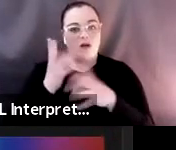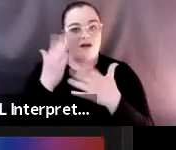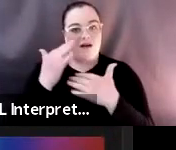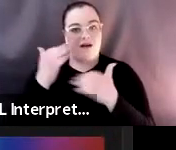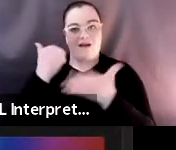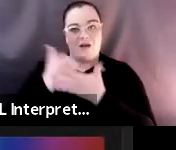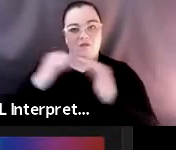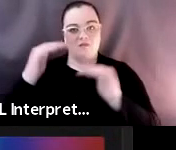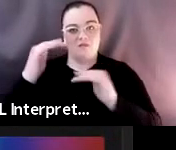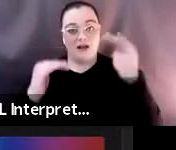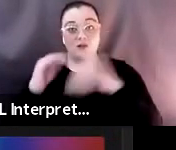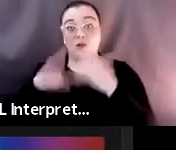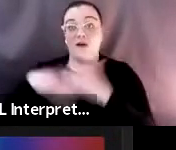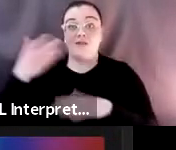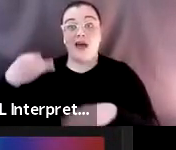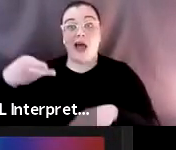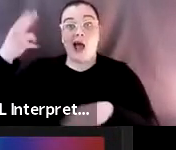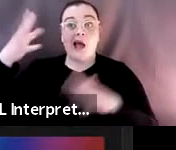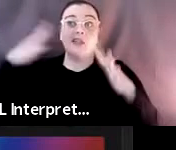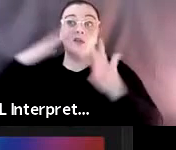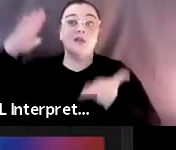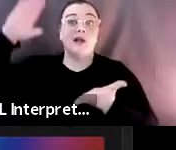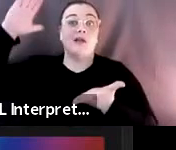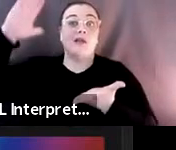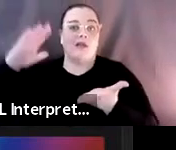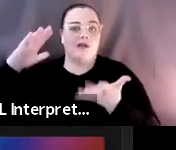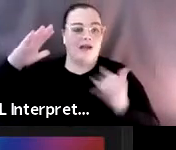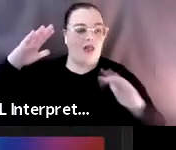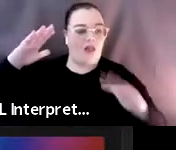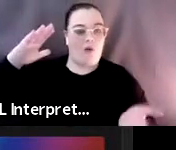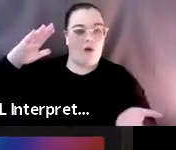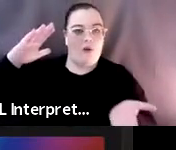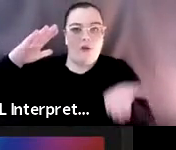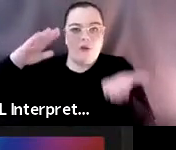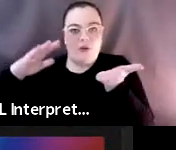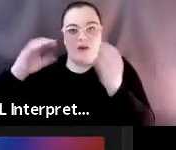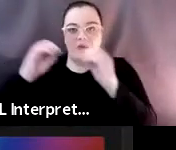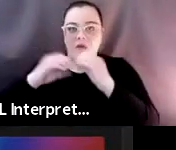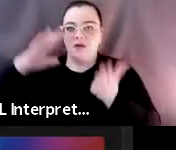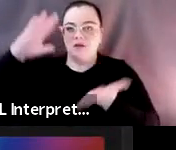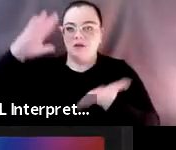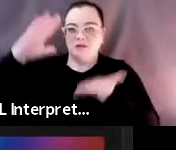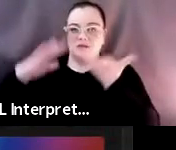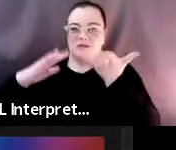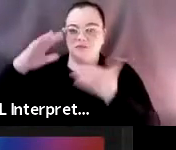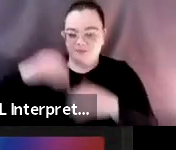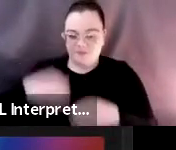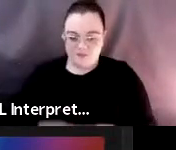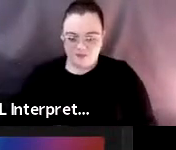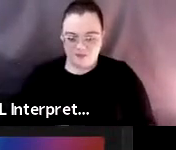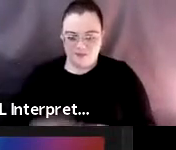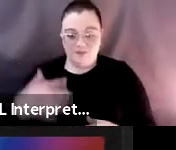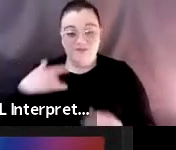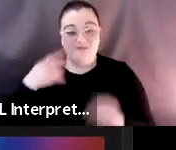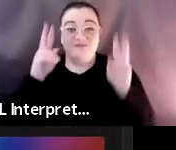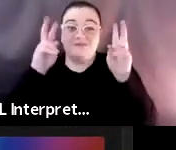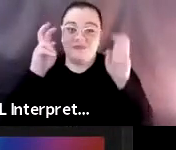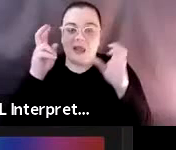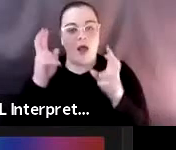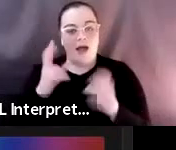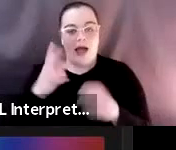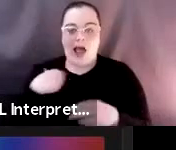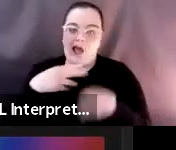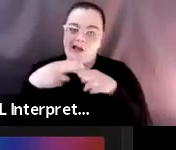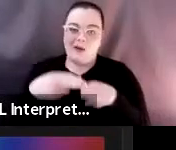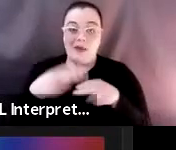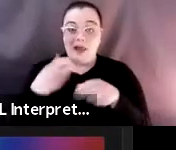to the mids, and it's going to compress upwards the low parts and kind of streamline and sort of, it's basically a make it better button. And the way that you get there is by going to the